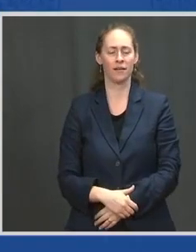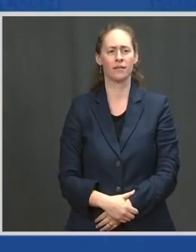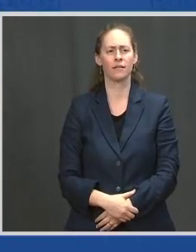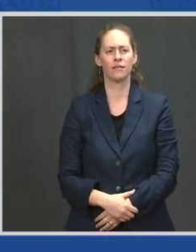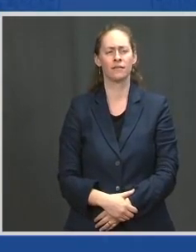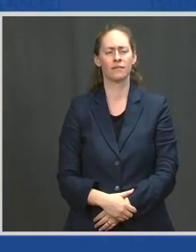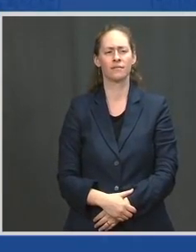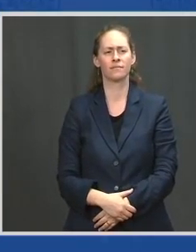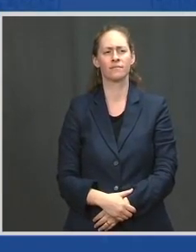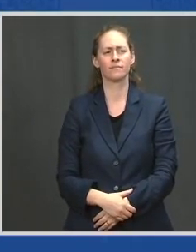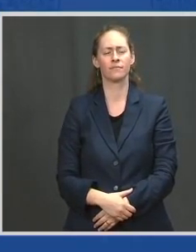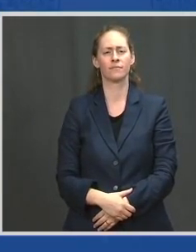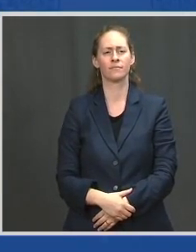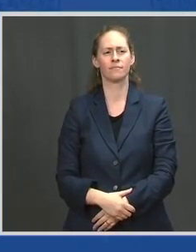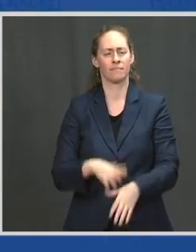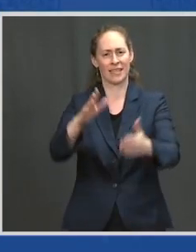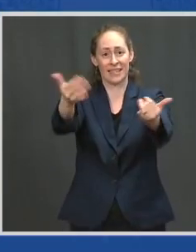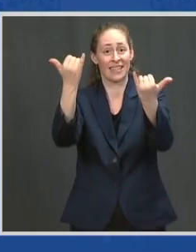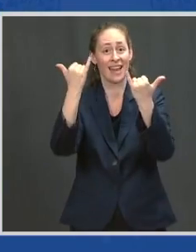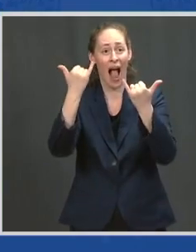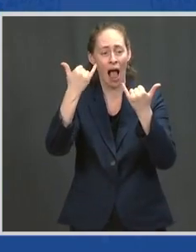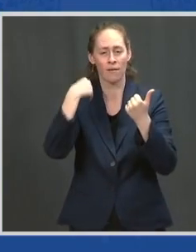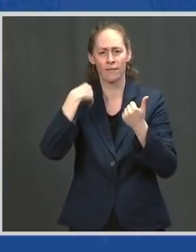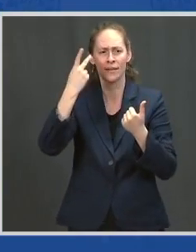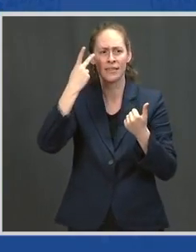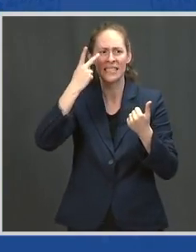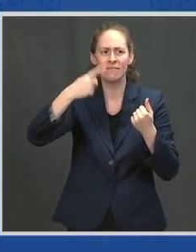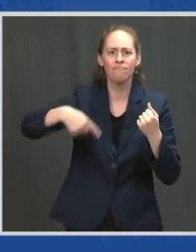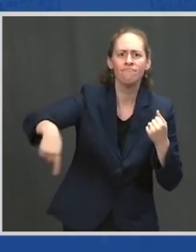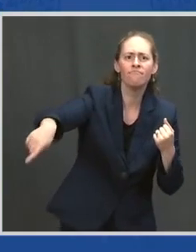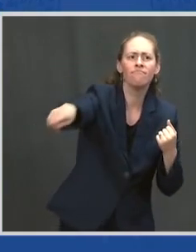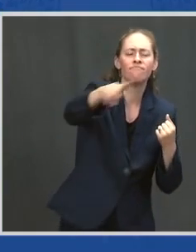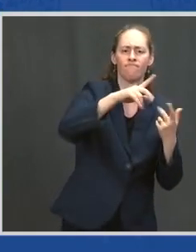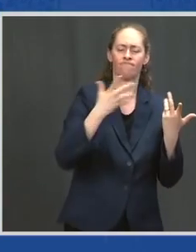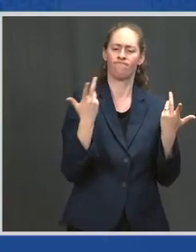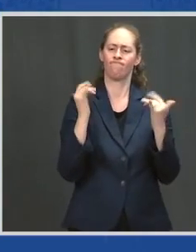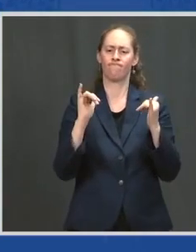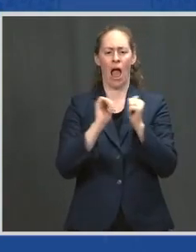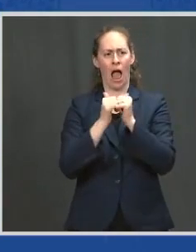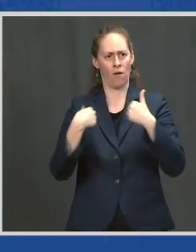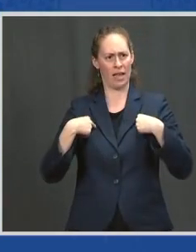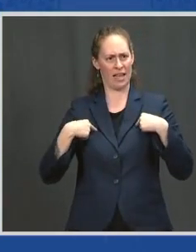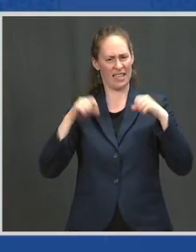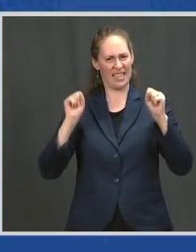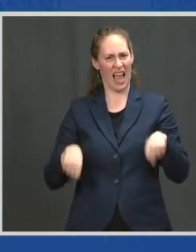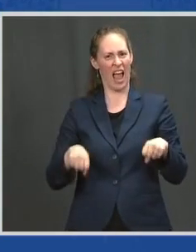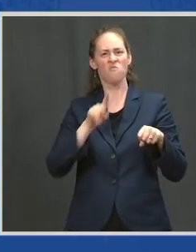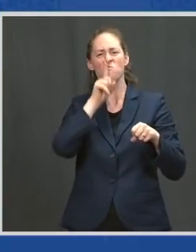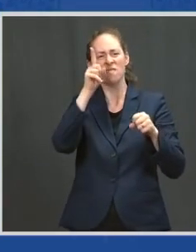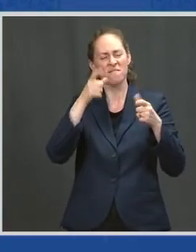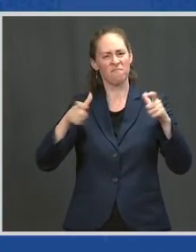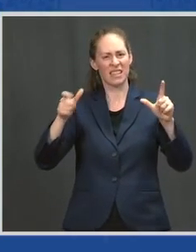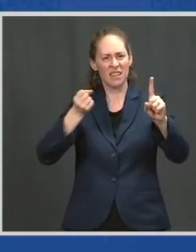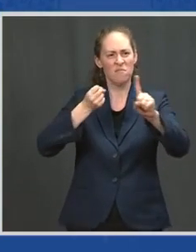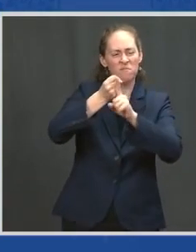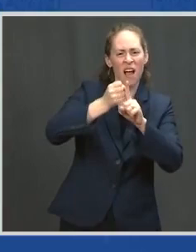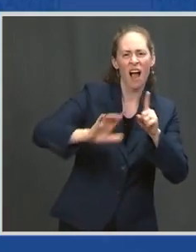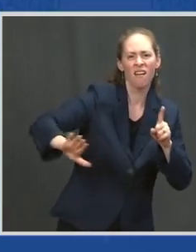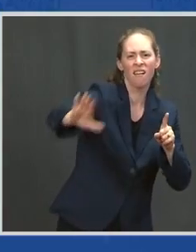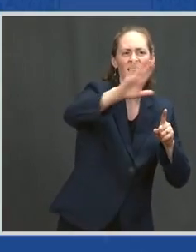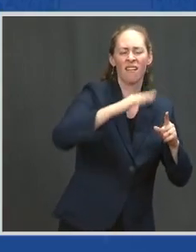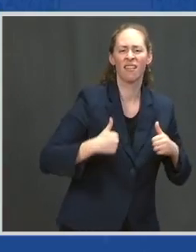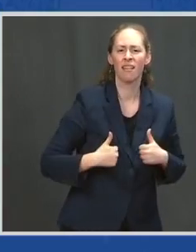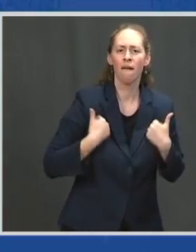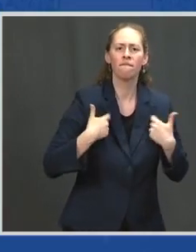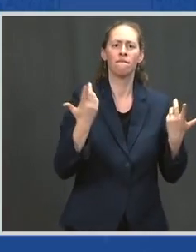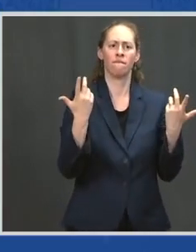and community and our economy by investing in people. Every child has a capacity to learn. And if I've